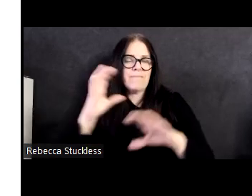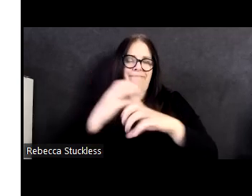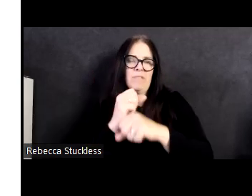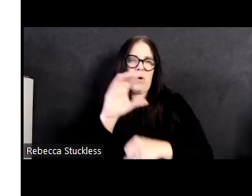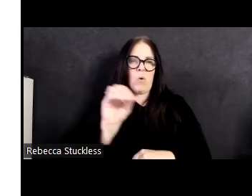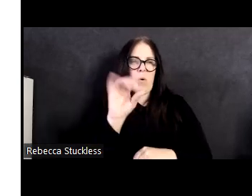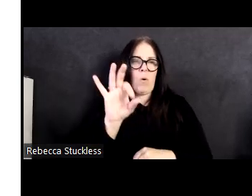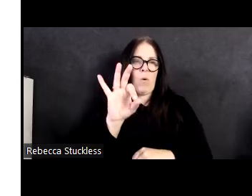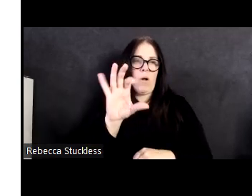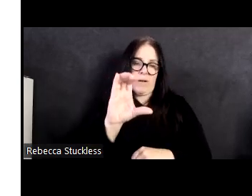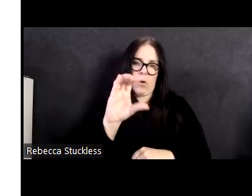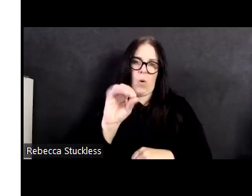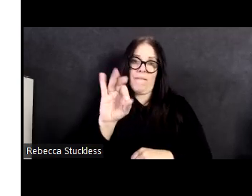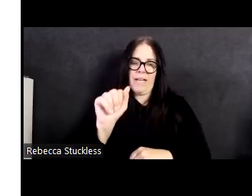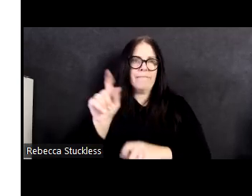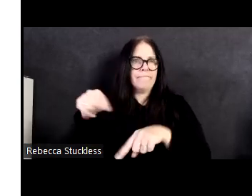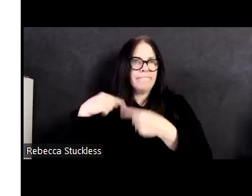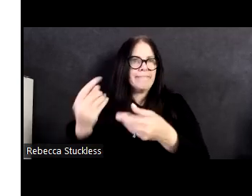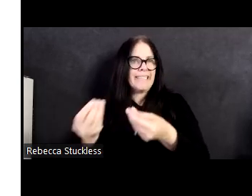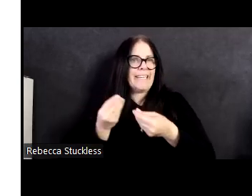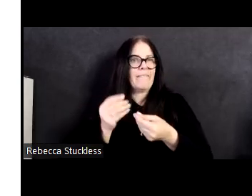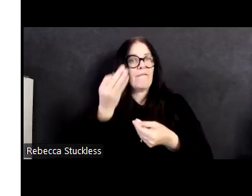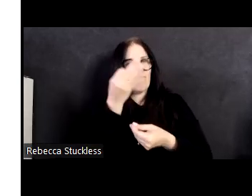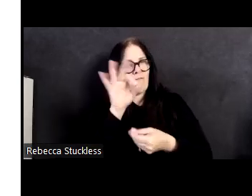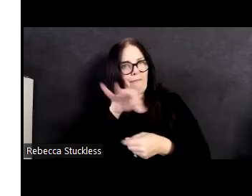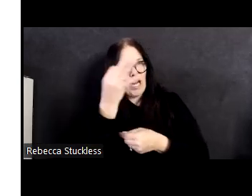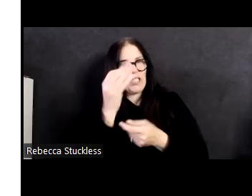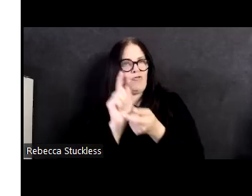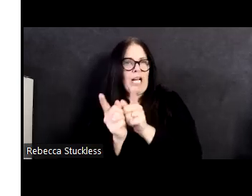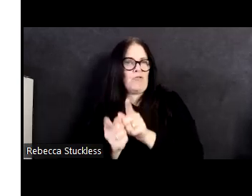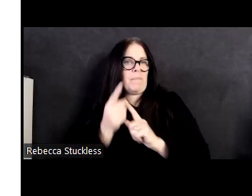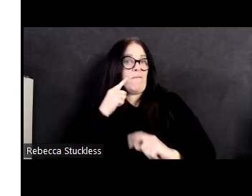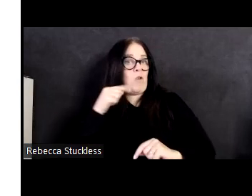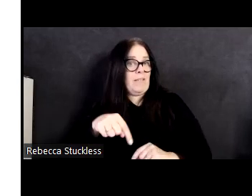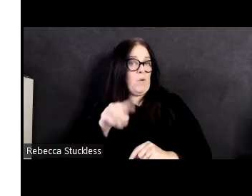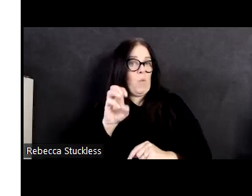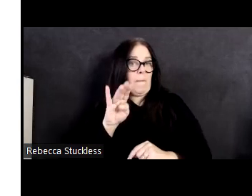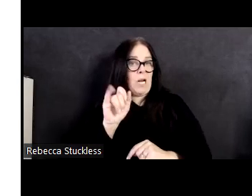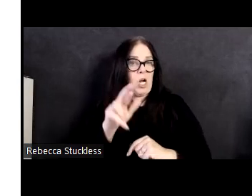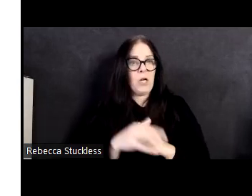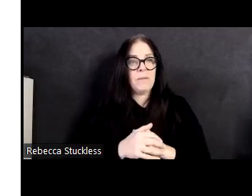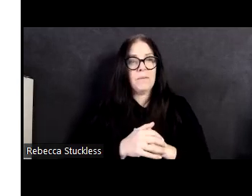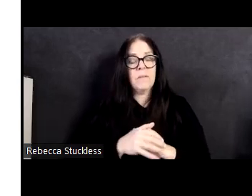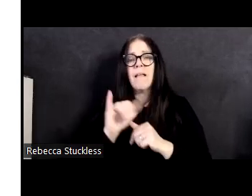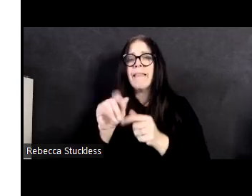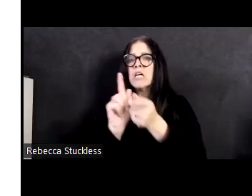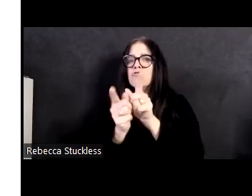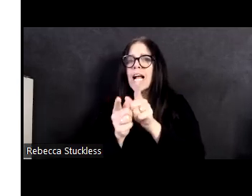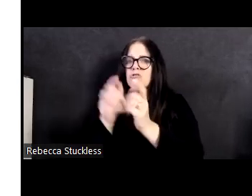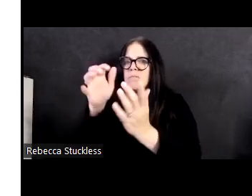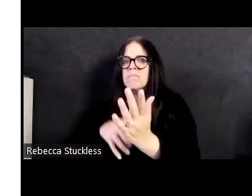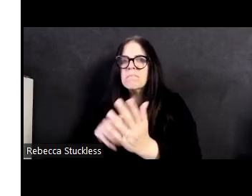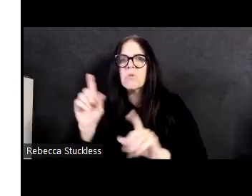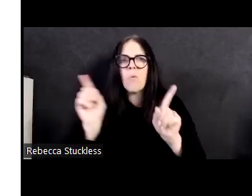their ongoing support providing French transcription for these webinars. You can find those transcriptions along